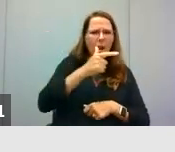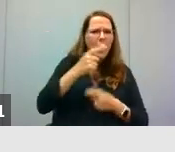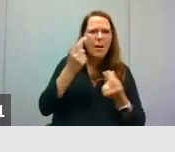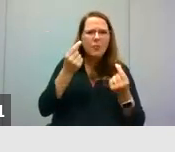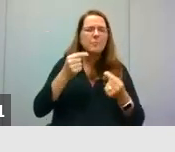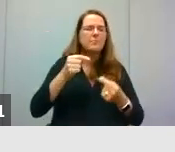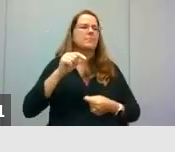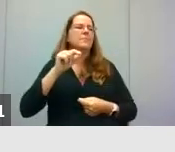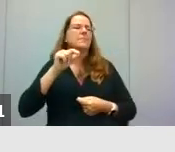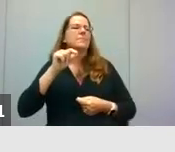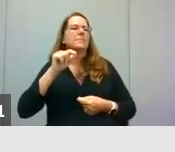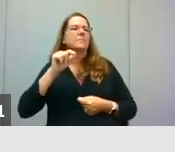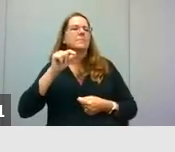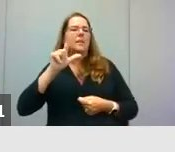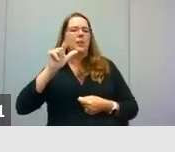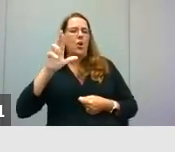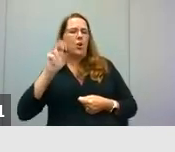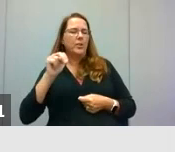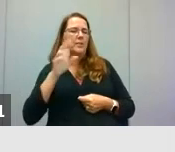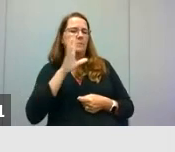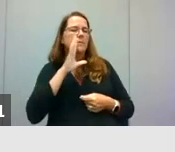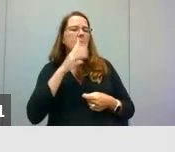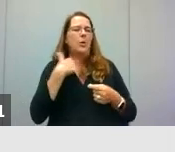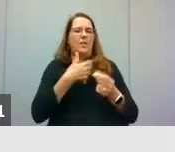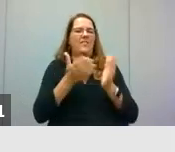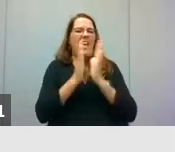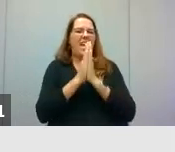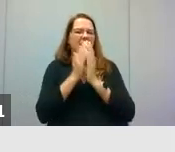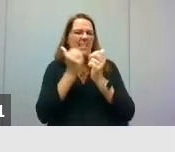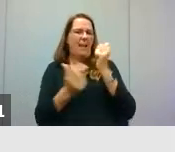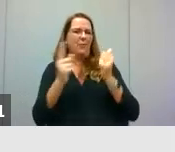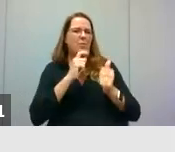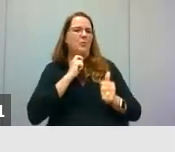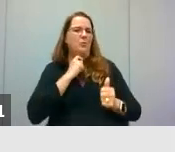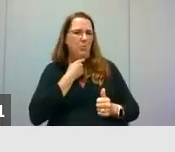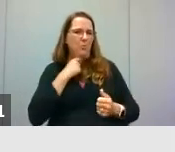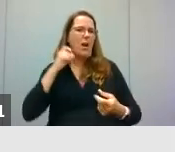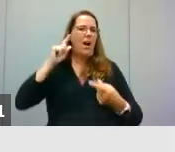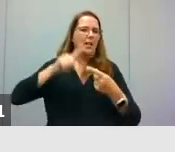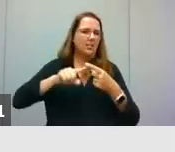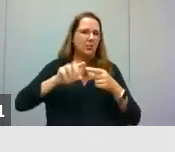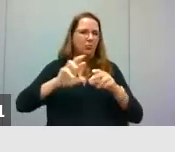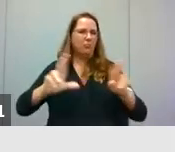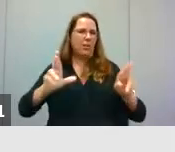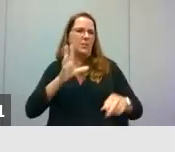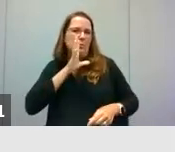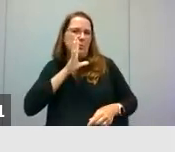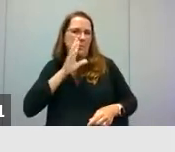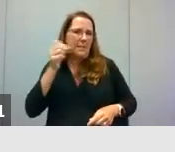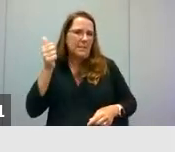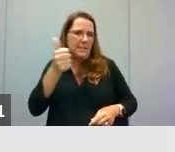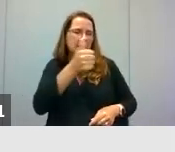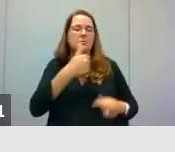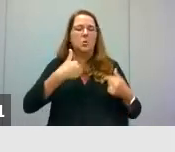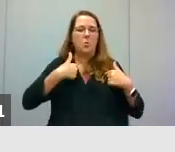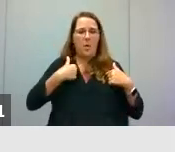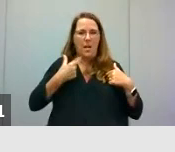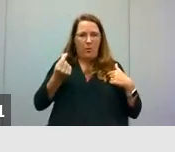What we can do is, because we've asked everybody to mute until they're speaking. So what I can do